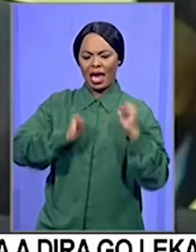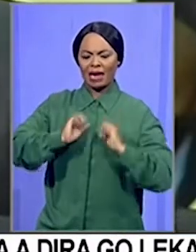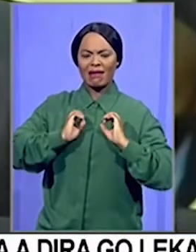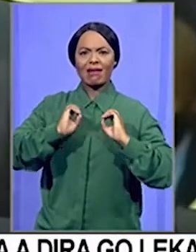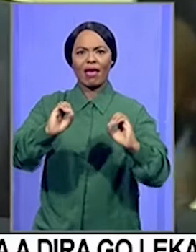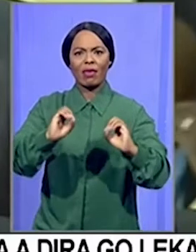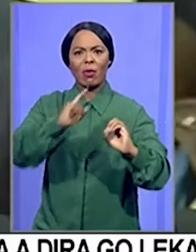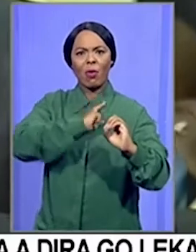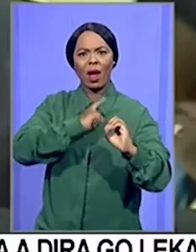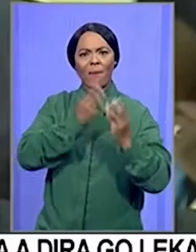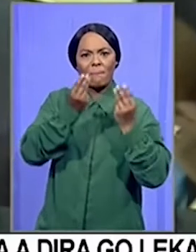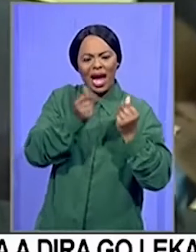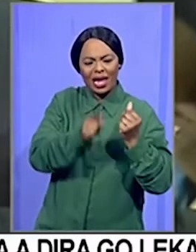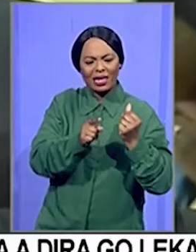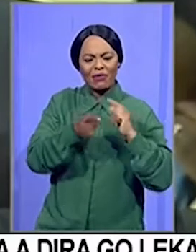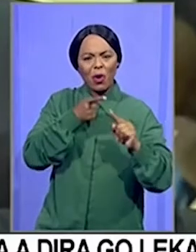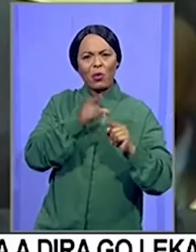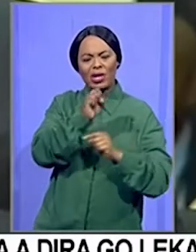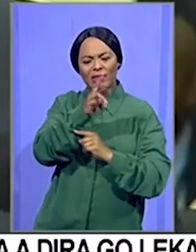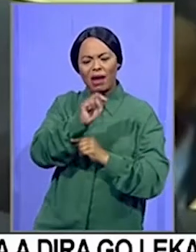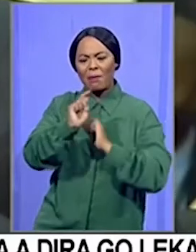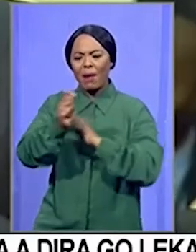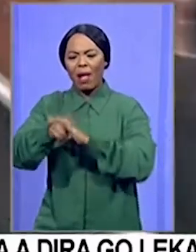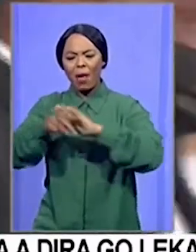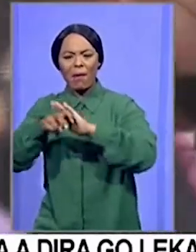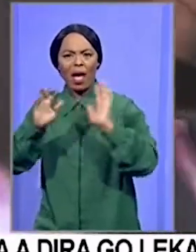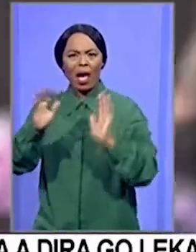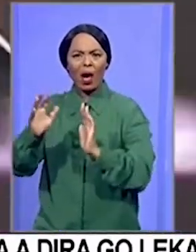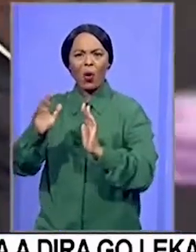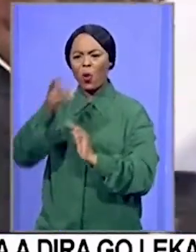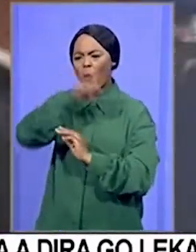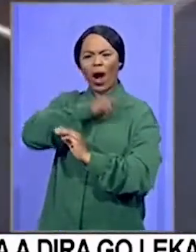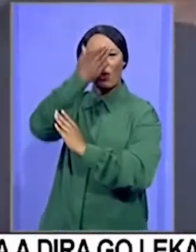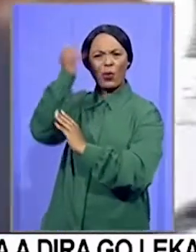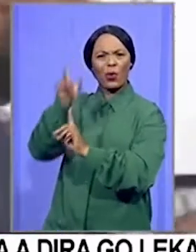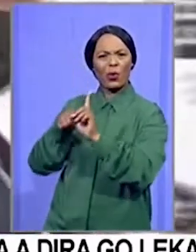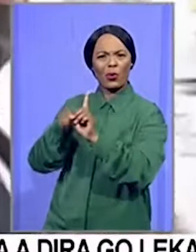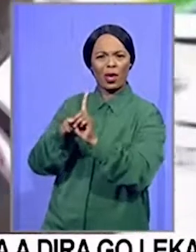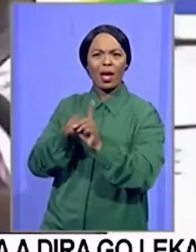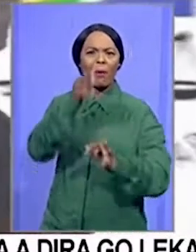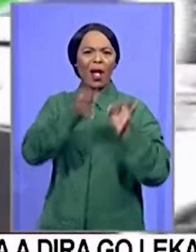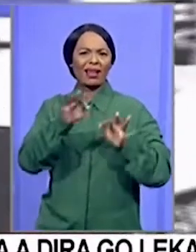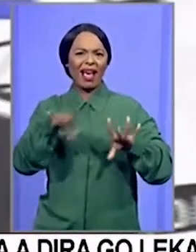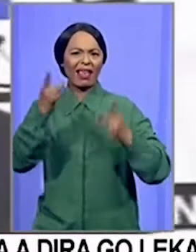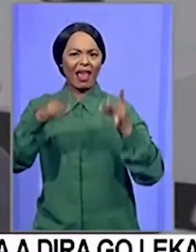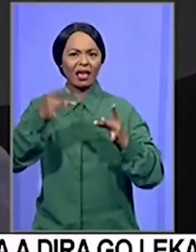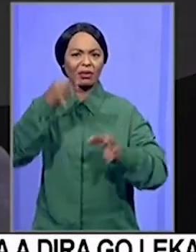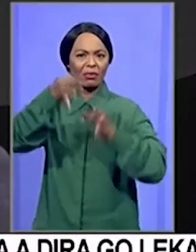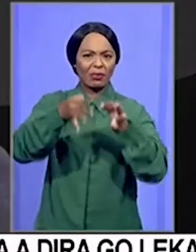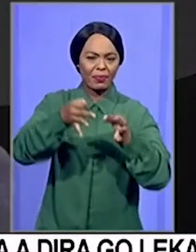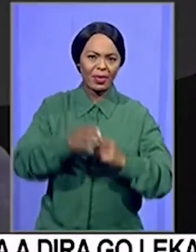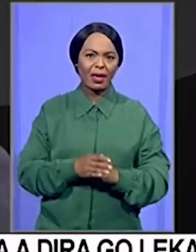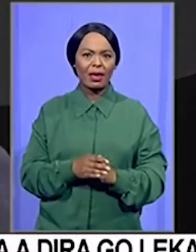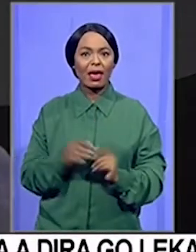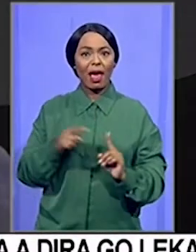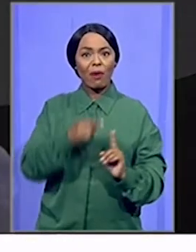gore ditšhelete tša lesolo leo di tšwa kae le gore di laolwa bjang. Basekaseki ba dipolitiki ba di bona ka tsela ye. For the president to be saying